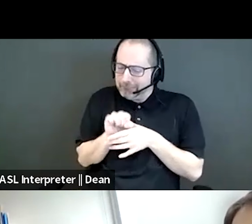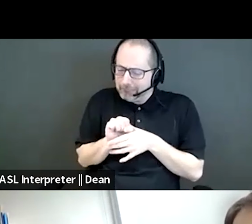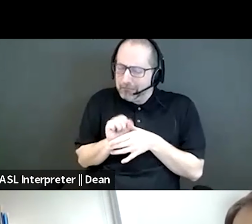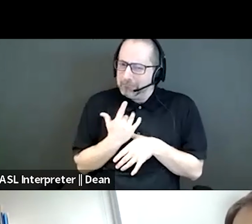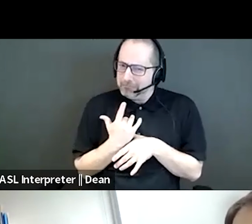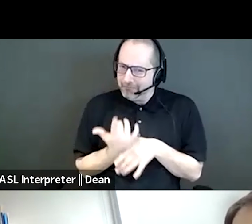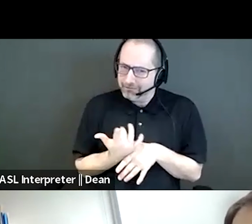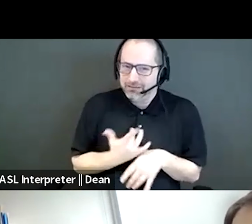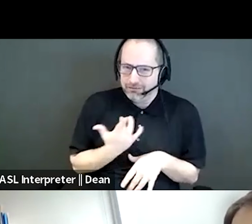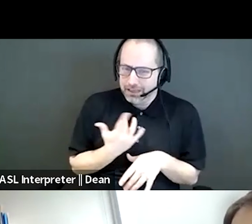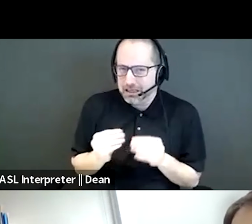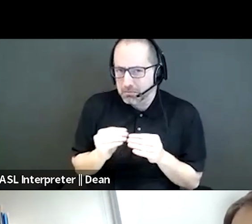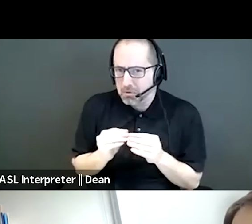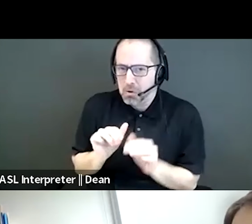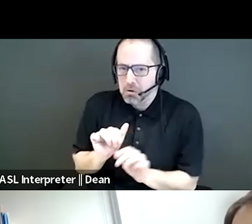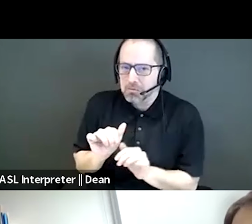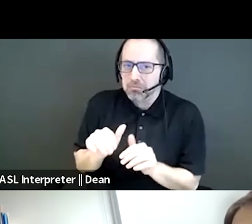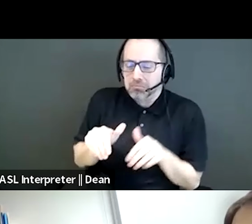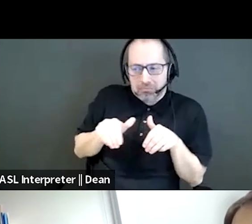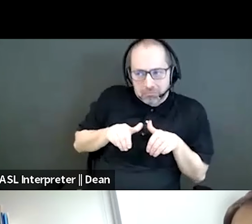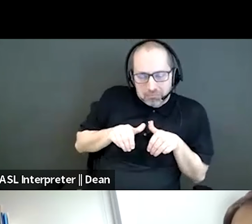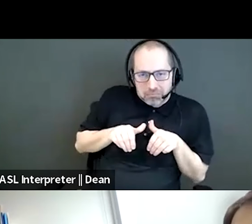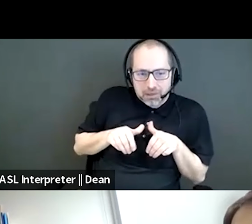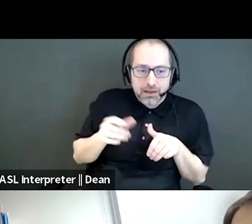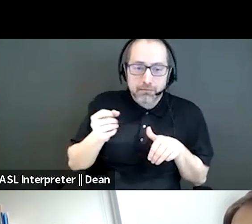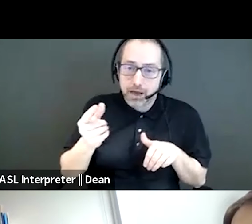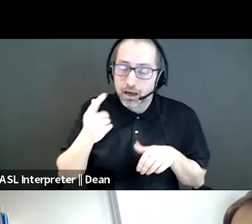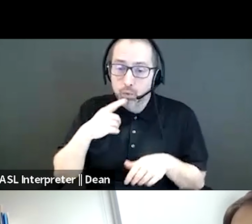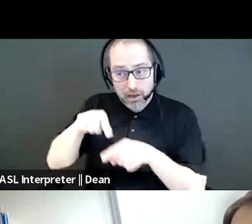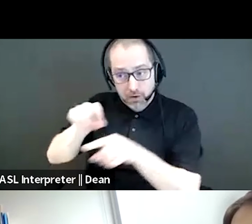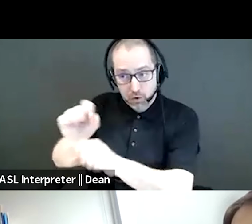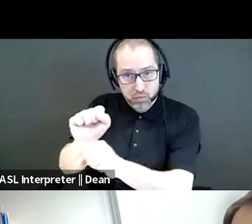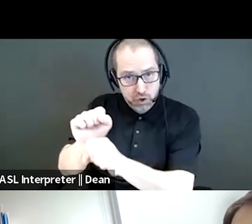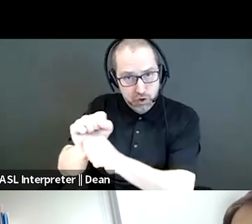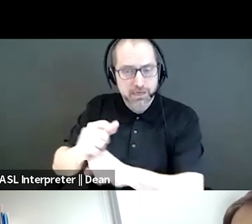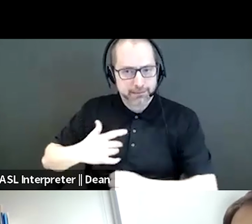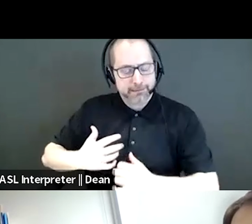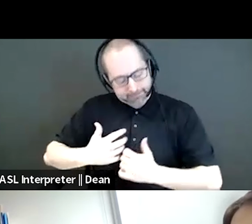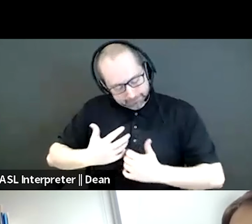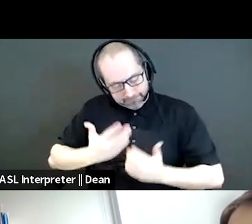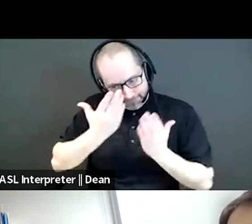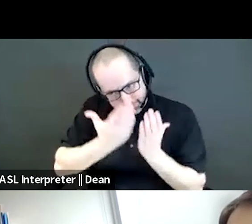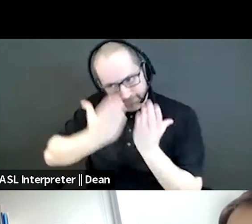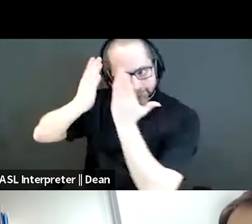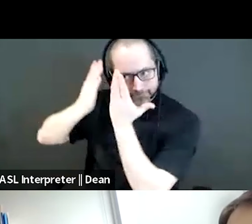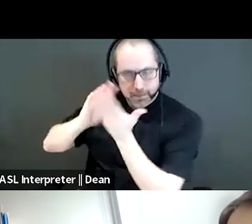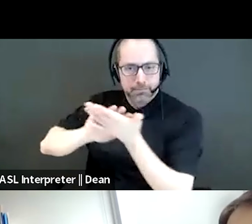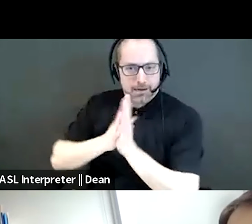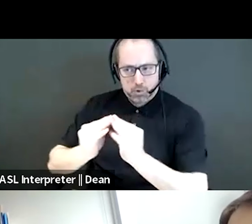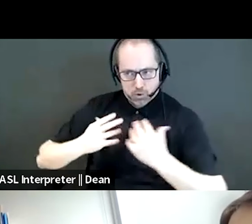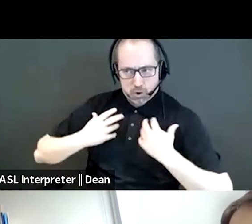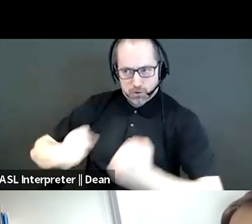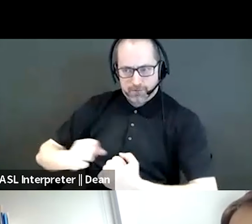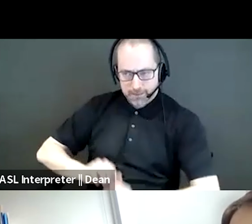and I'm quite, confident because my job requires that. But it came back in the class that everyone was saying, you're going to make a